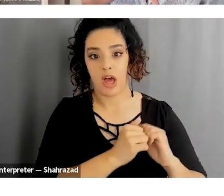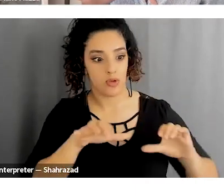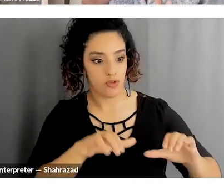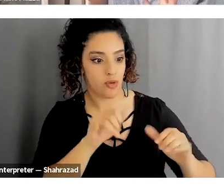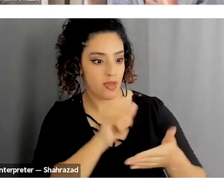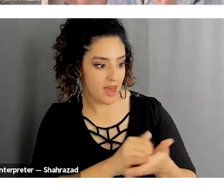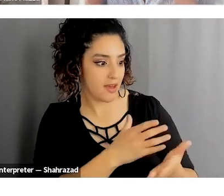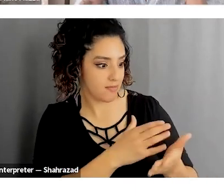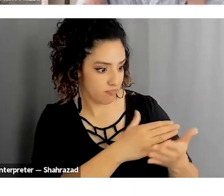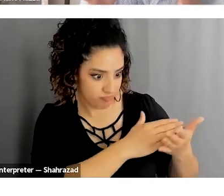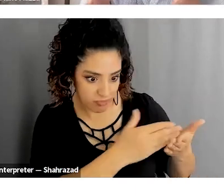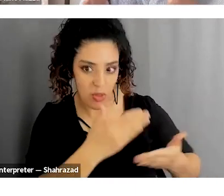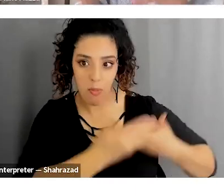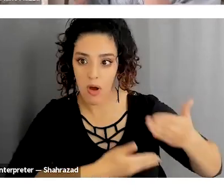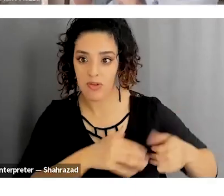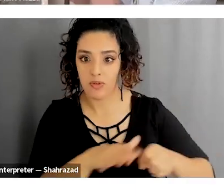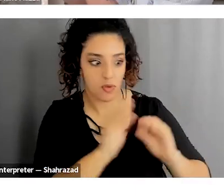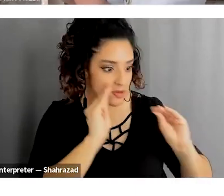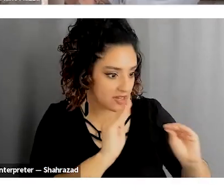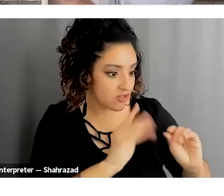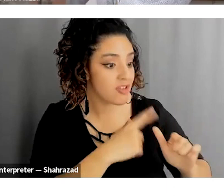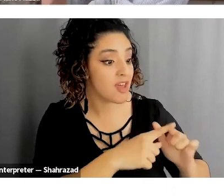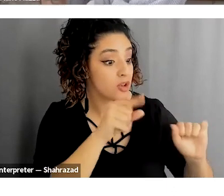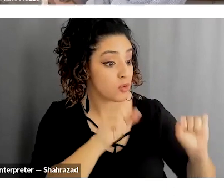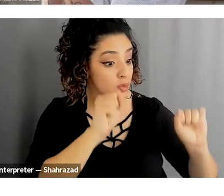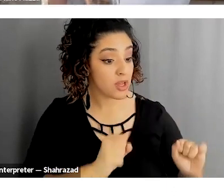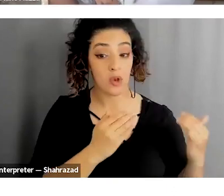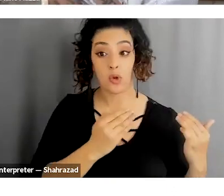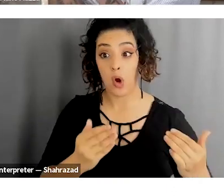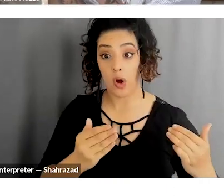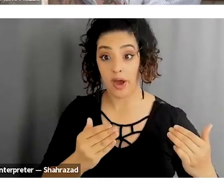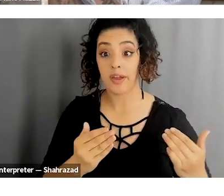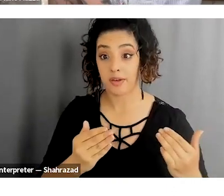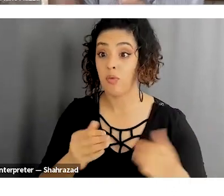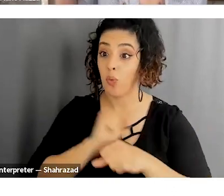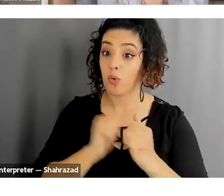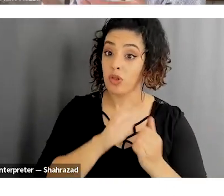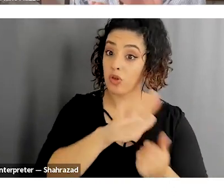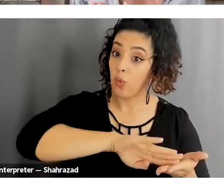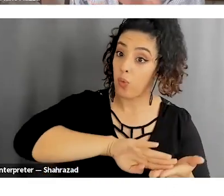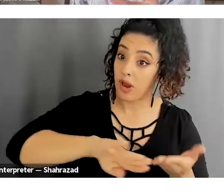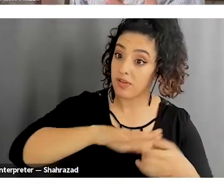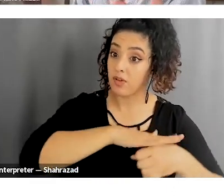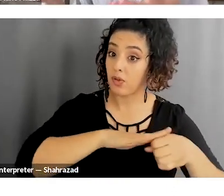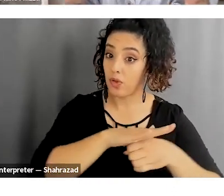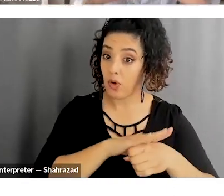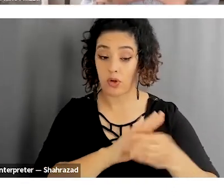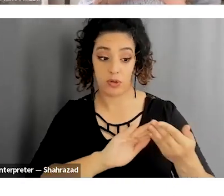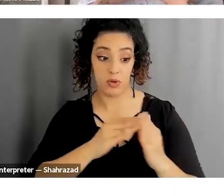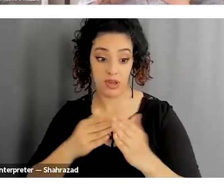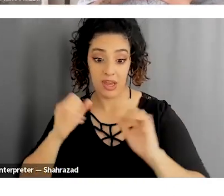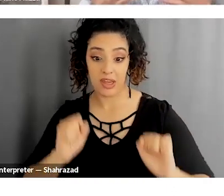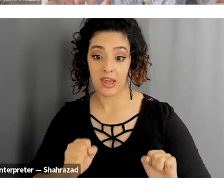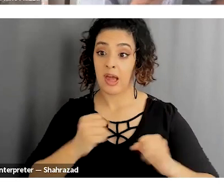ready to dye, you can then go work with your waste in your local communities to make a beautiful dye result. You don't